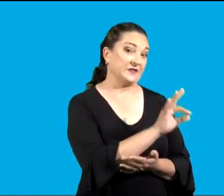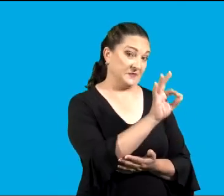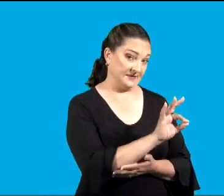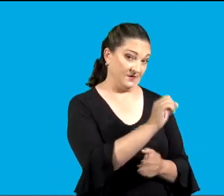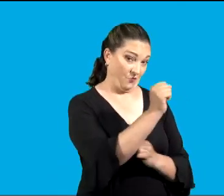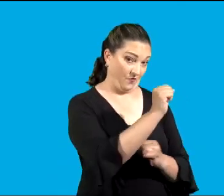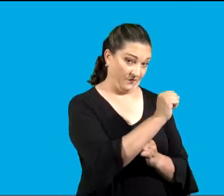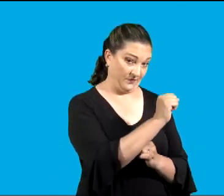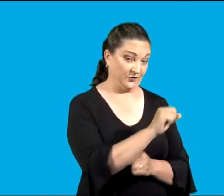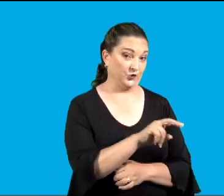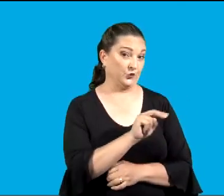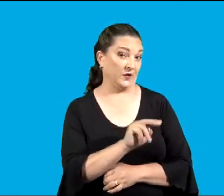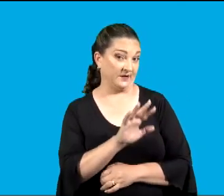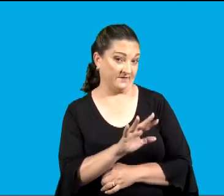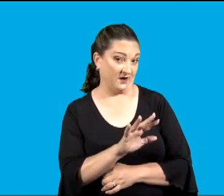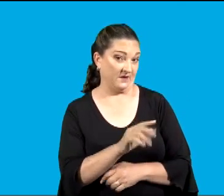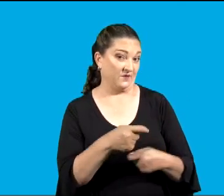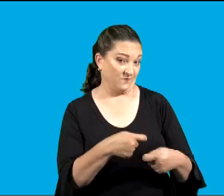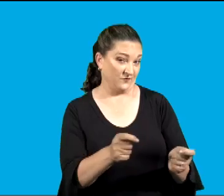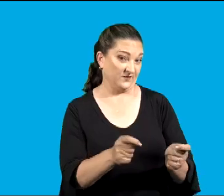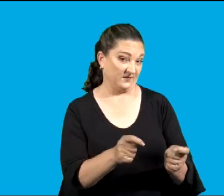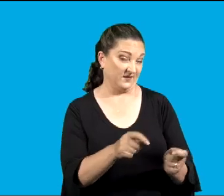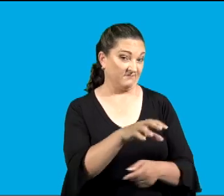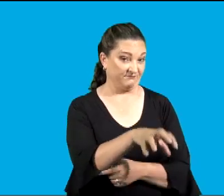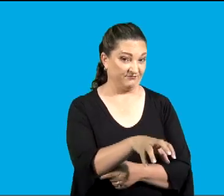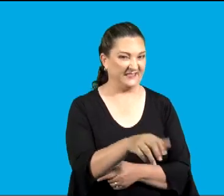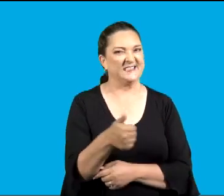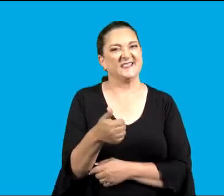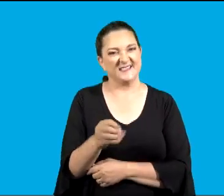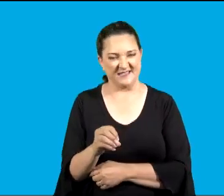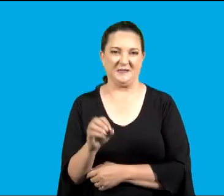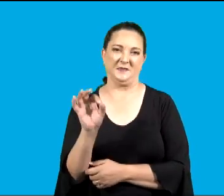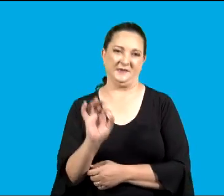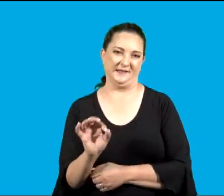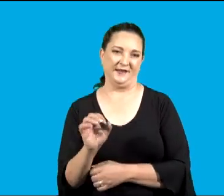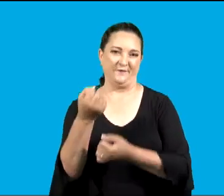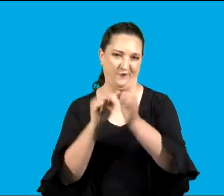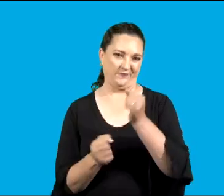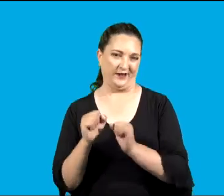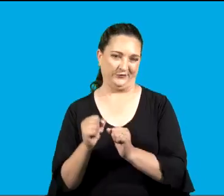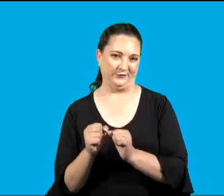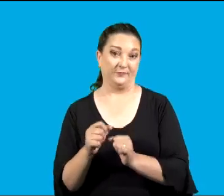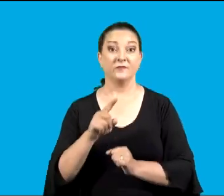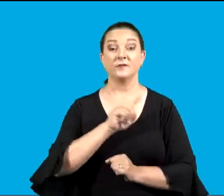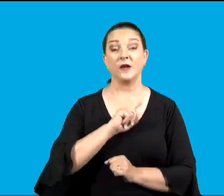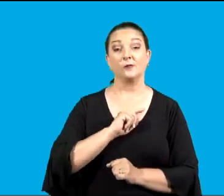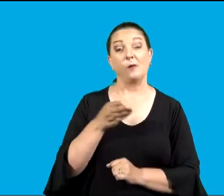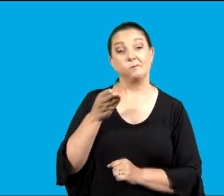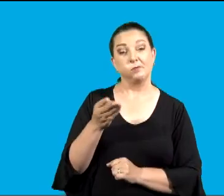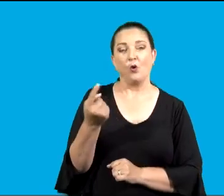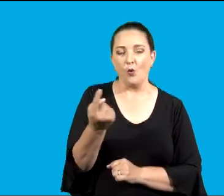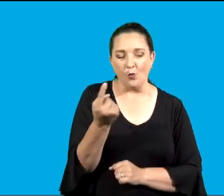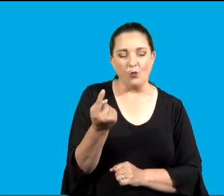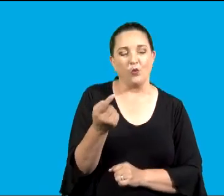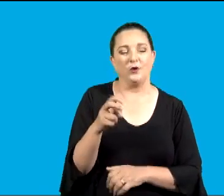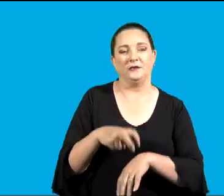15% to the office, 25% to the selling and distribution, then 60% to the factory. So I will need 60%